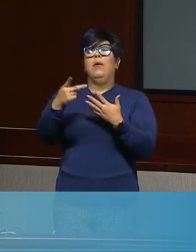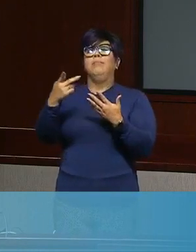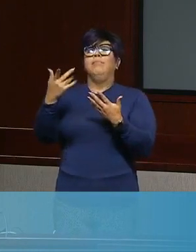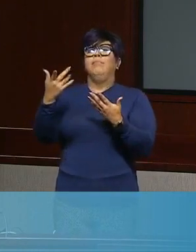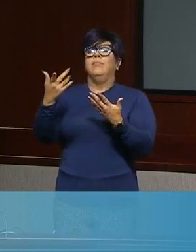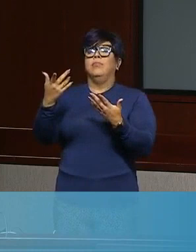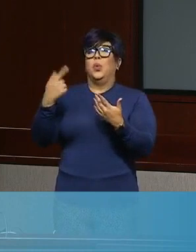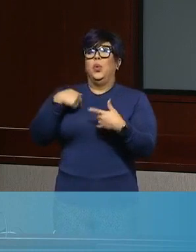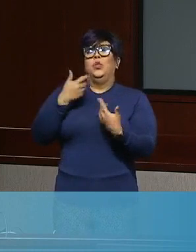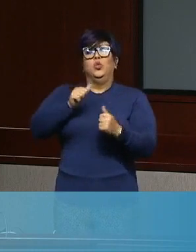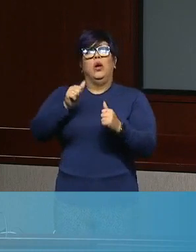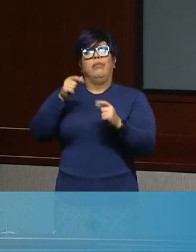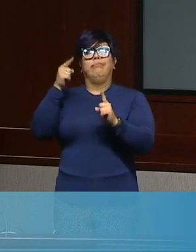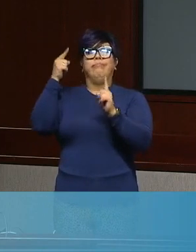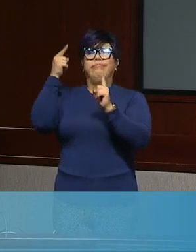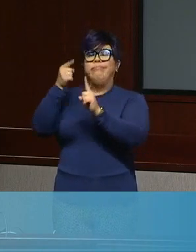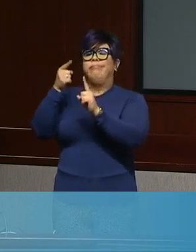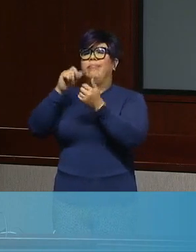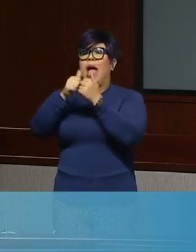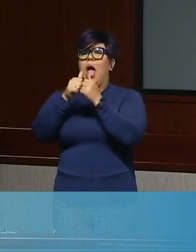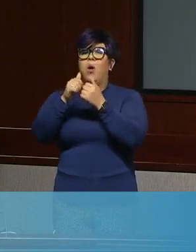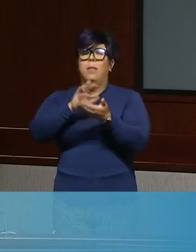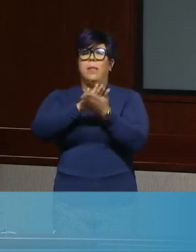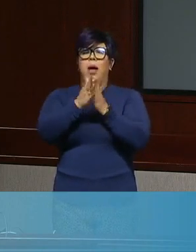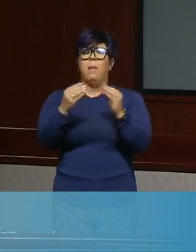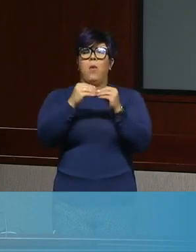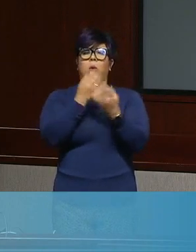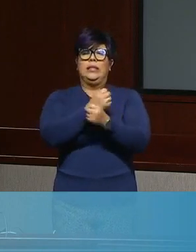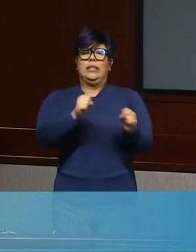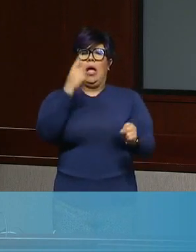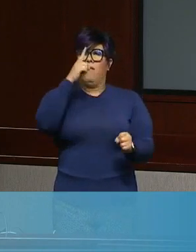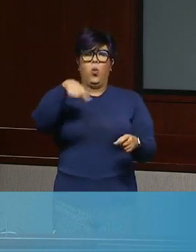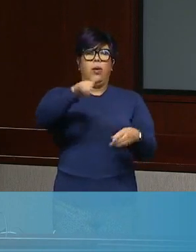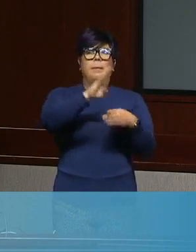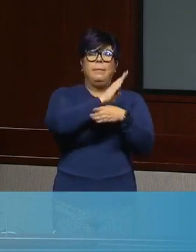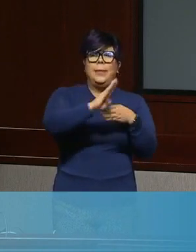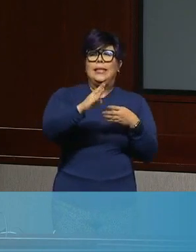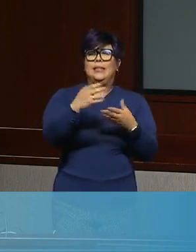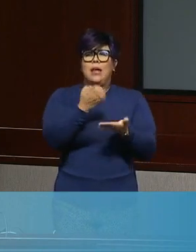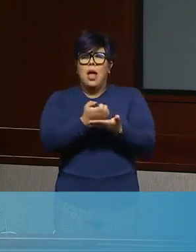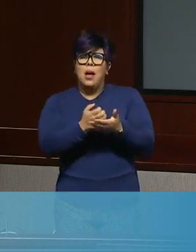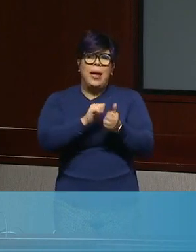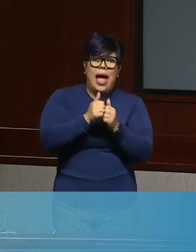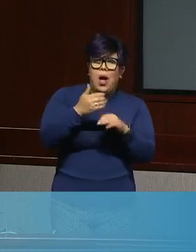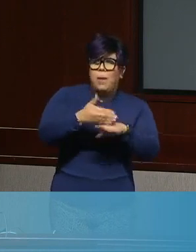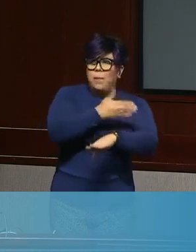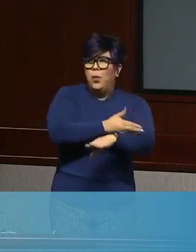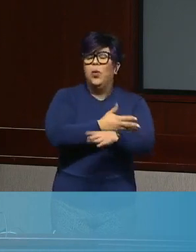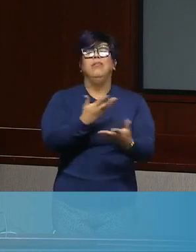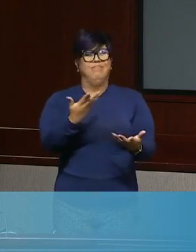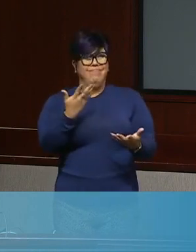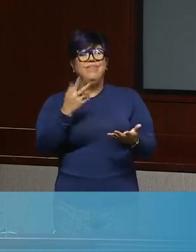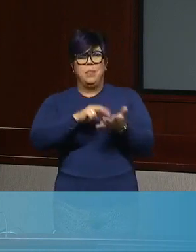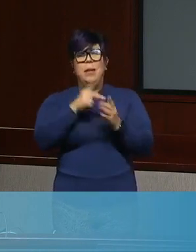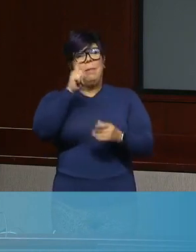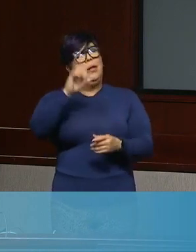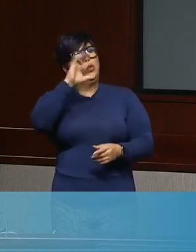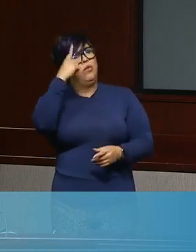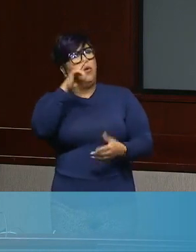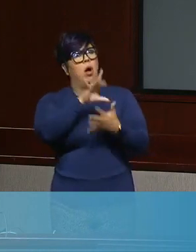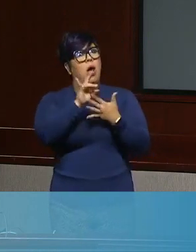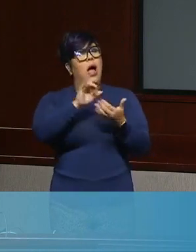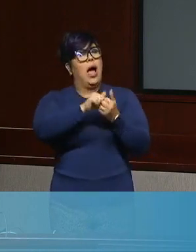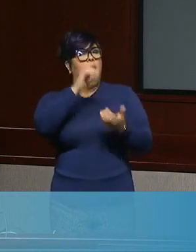economy to identify a plan for potential risk areas in an effort to reduce case transmission and allow